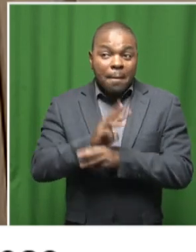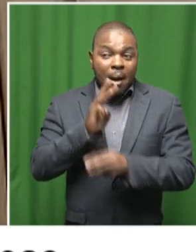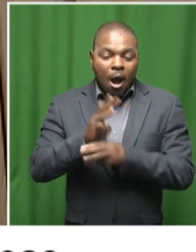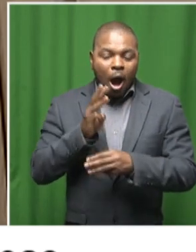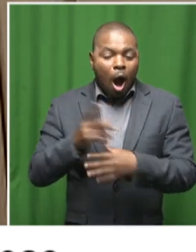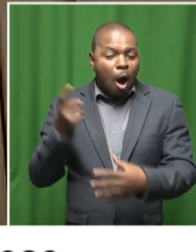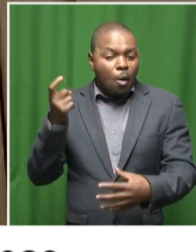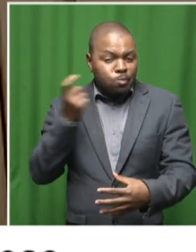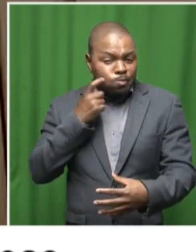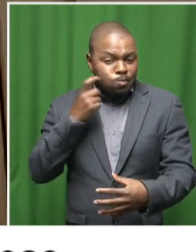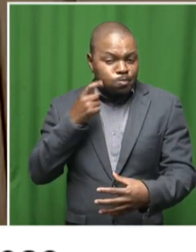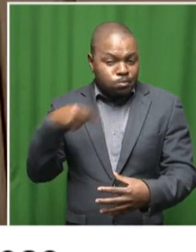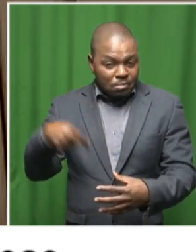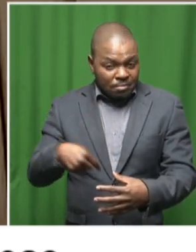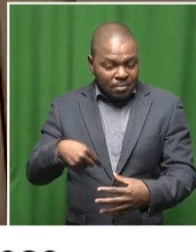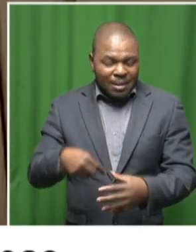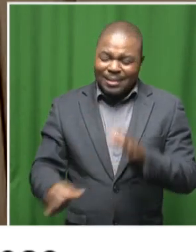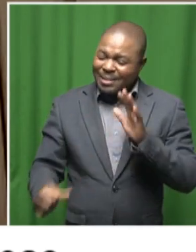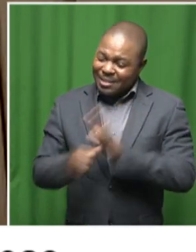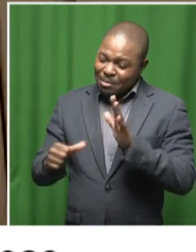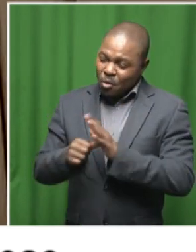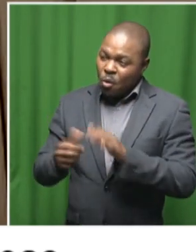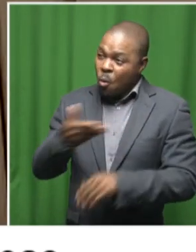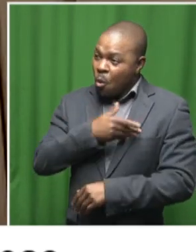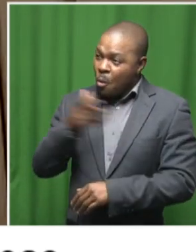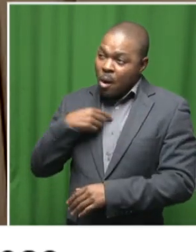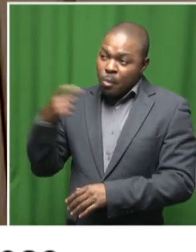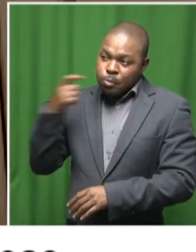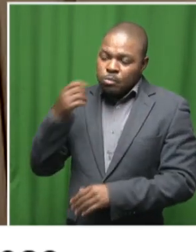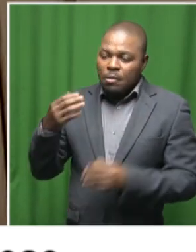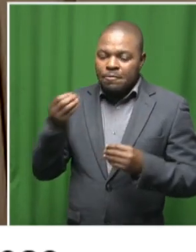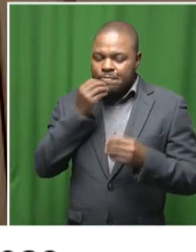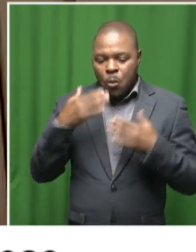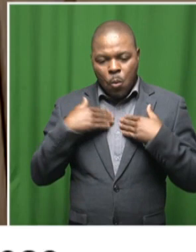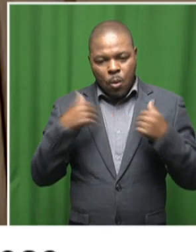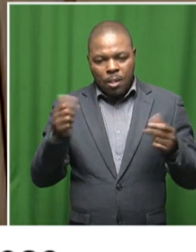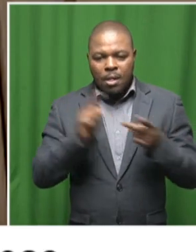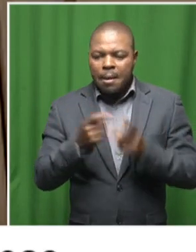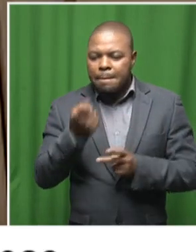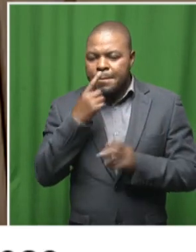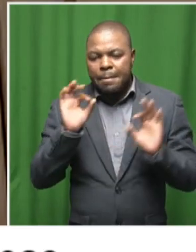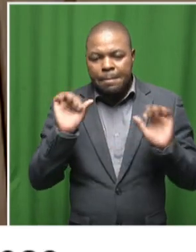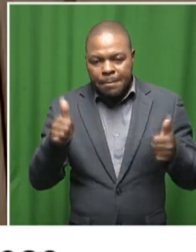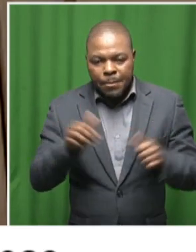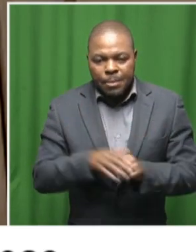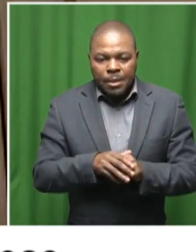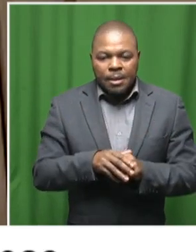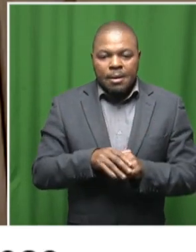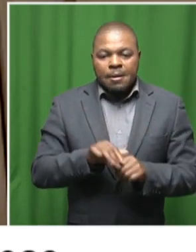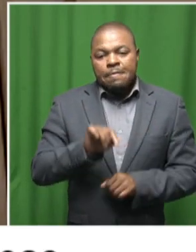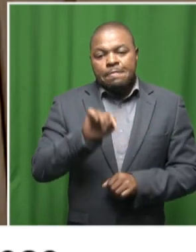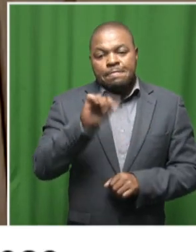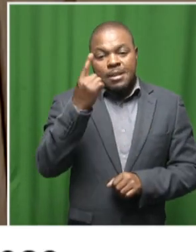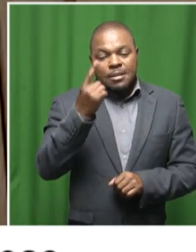is why it's very important for pregnant women to eat well and take their supplements, right? So there is something that is called the first